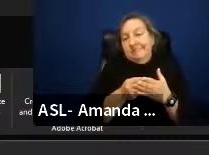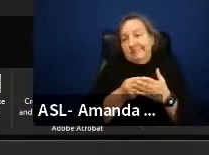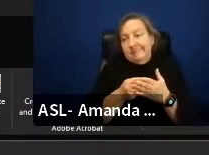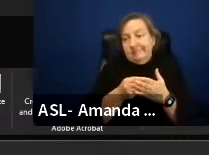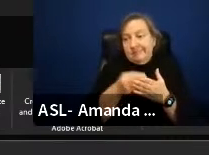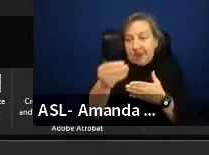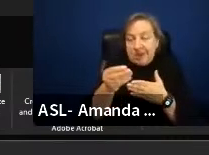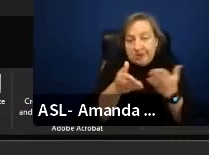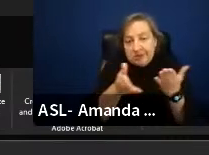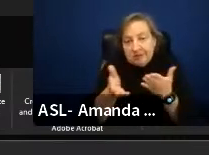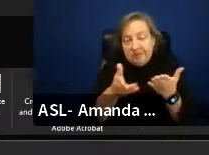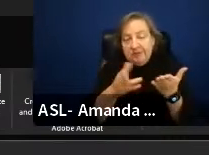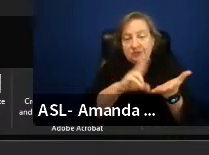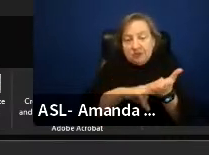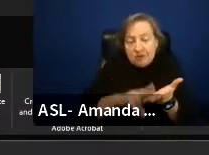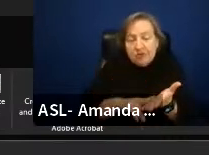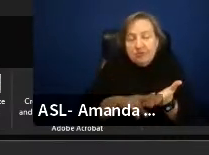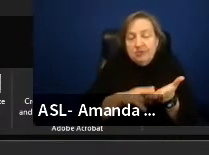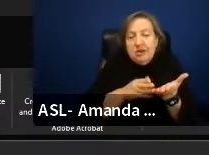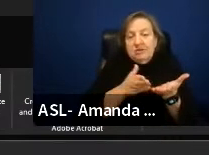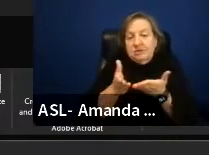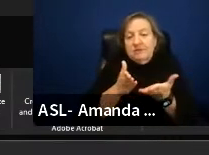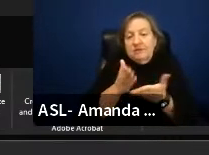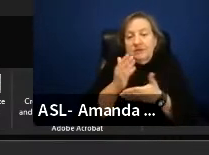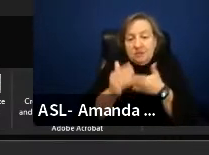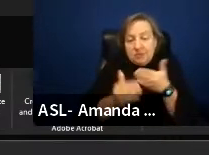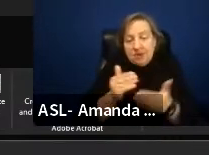contractual process works.